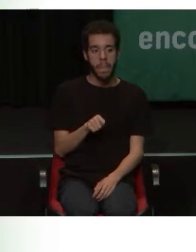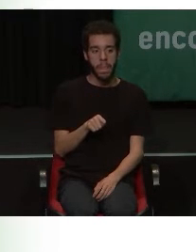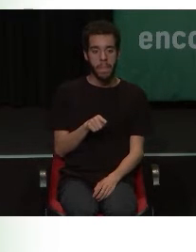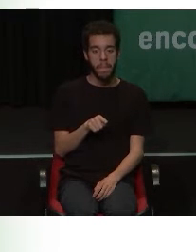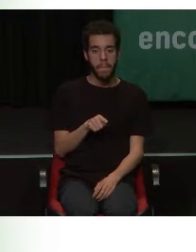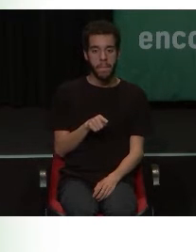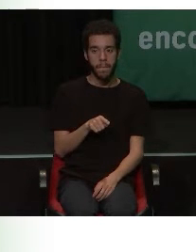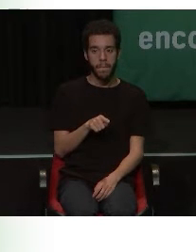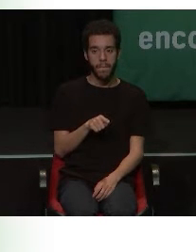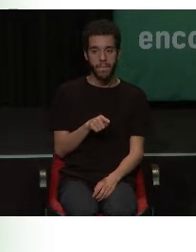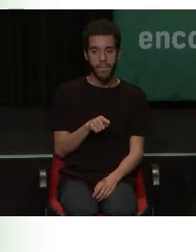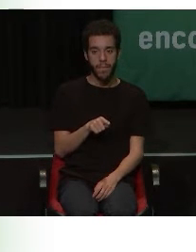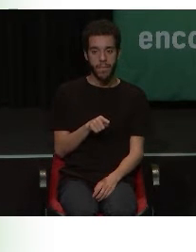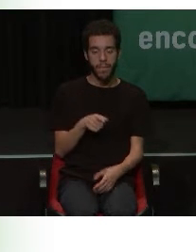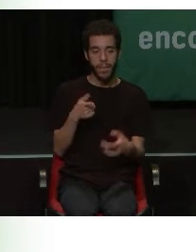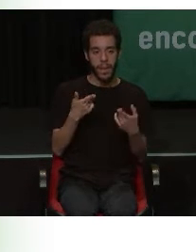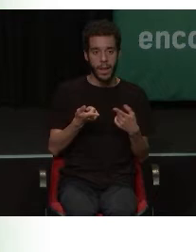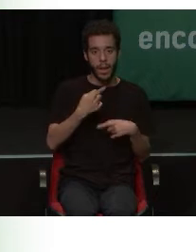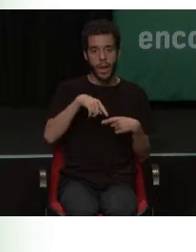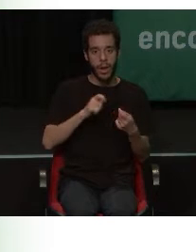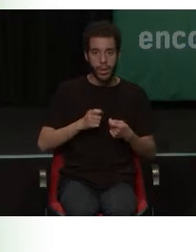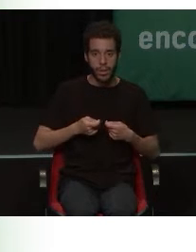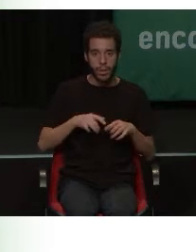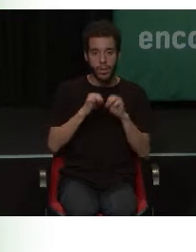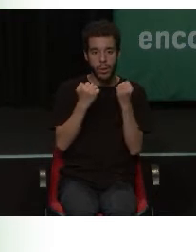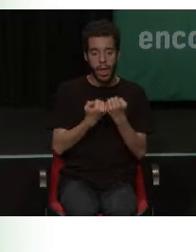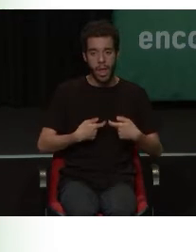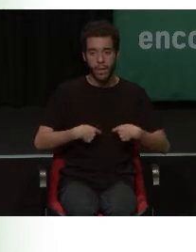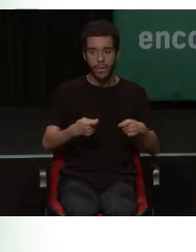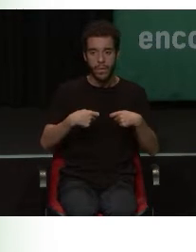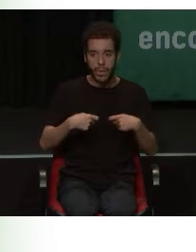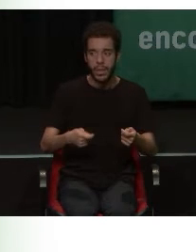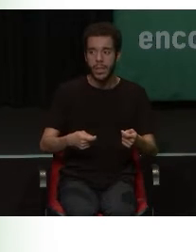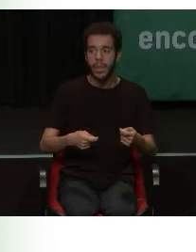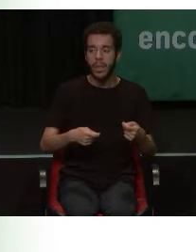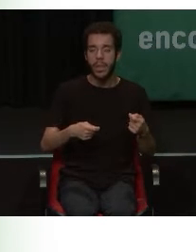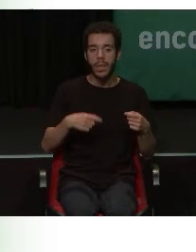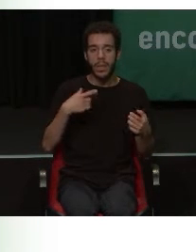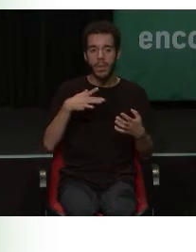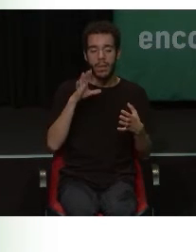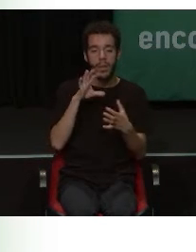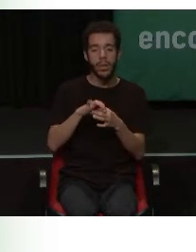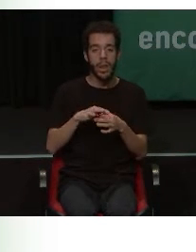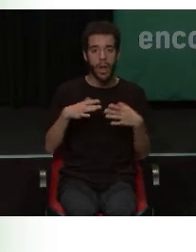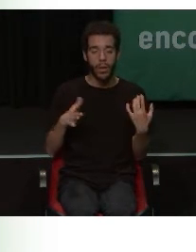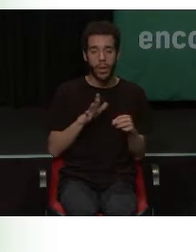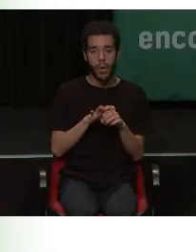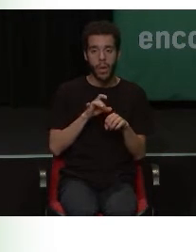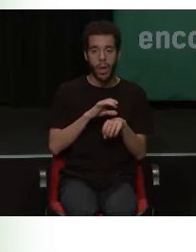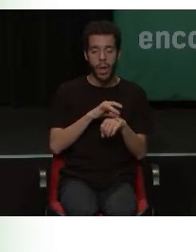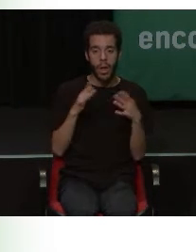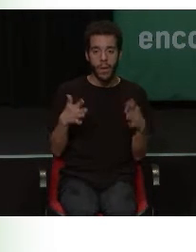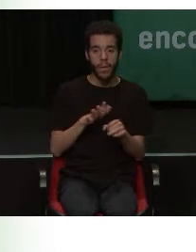institutes in health, have invested in helping society facing the COVID